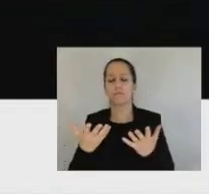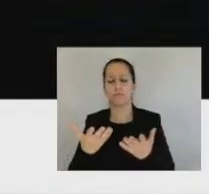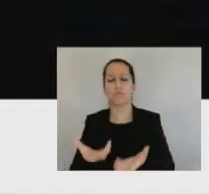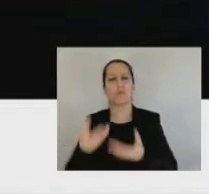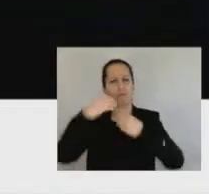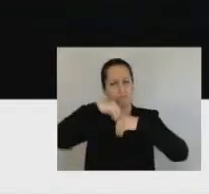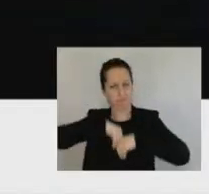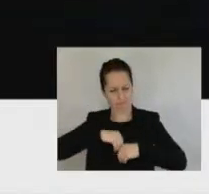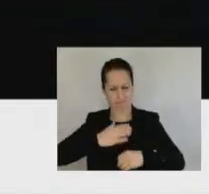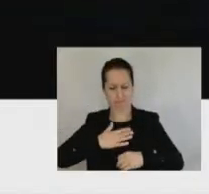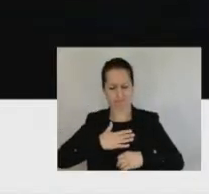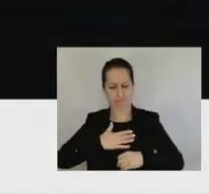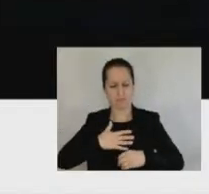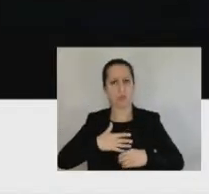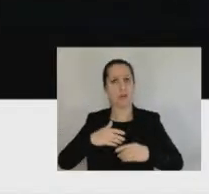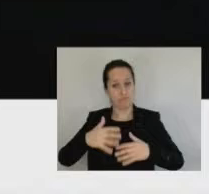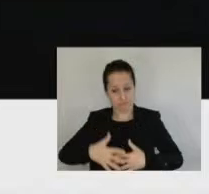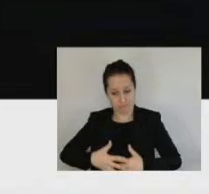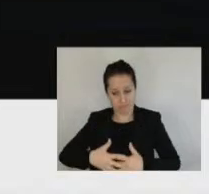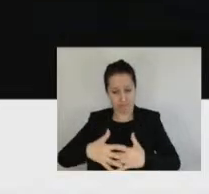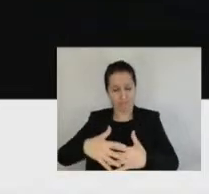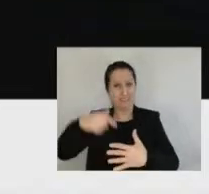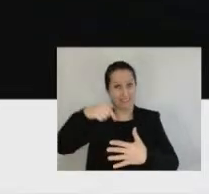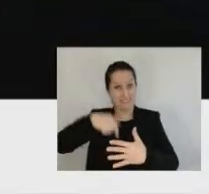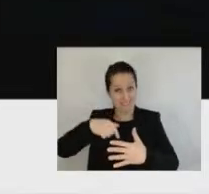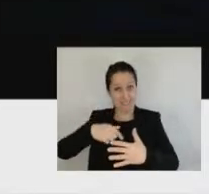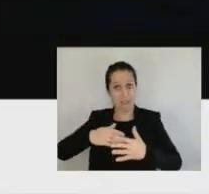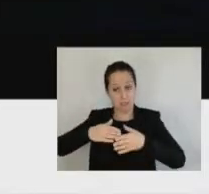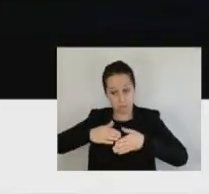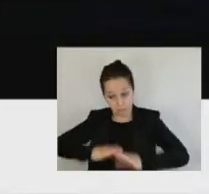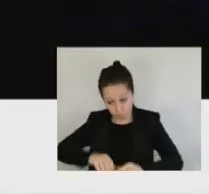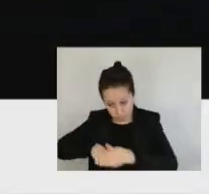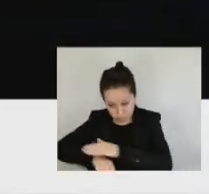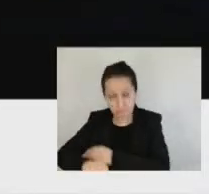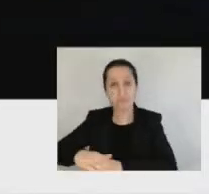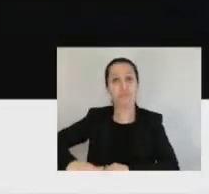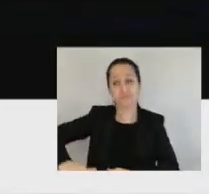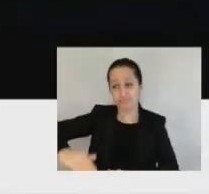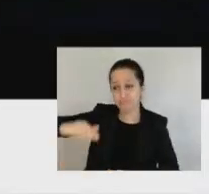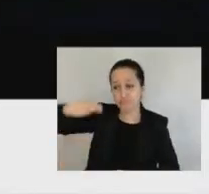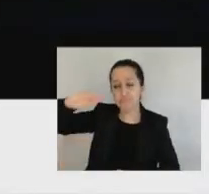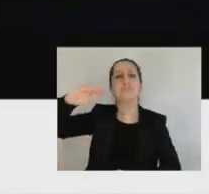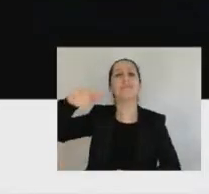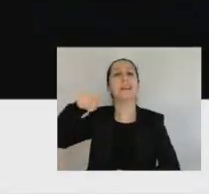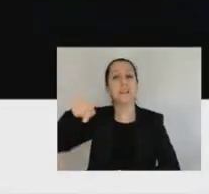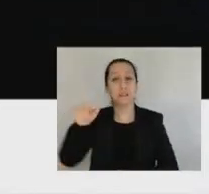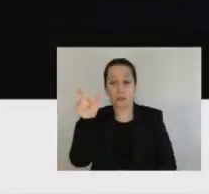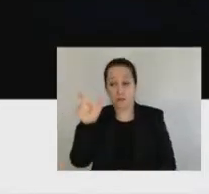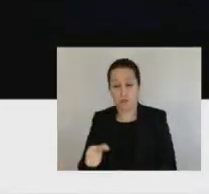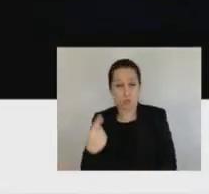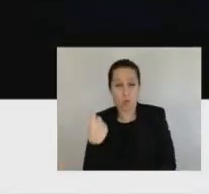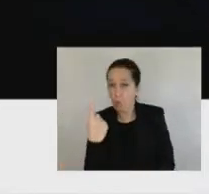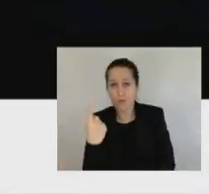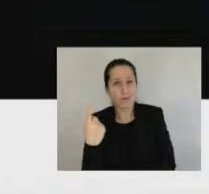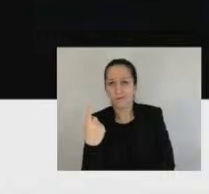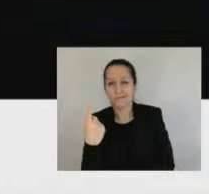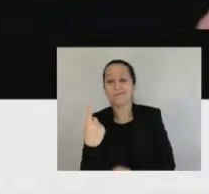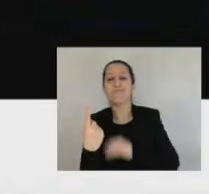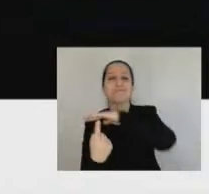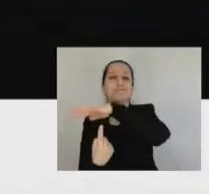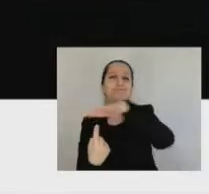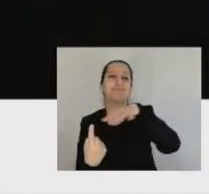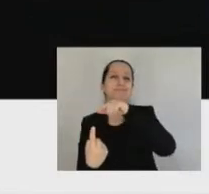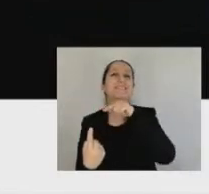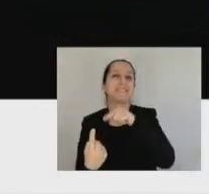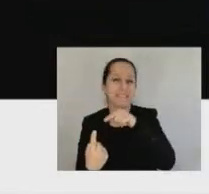present at biological level from birth until death those social conditions in which we're in.